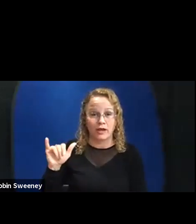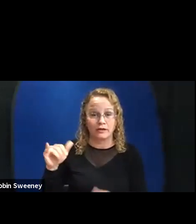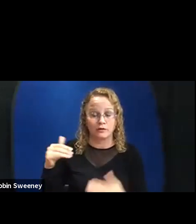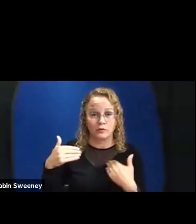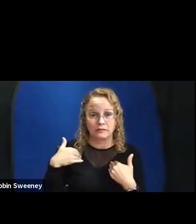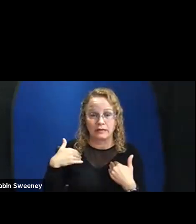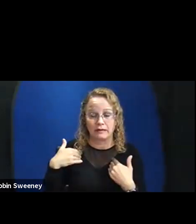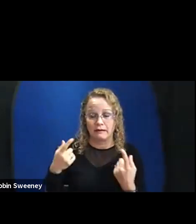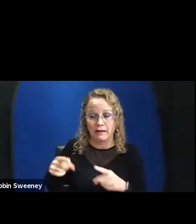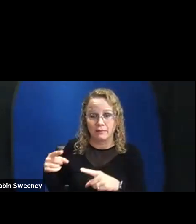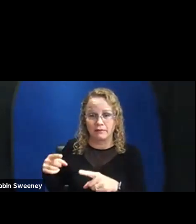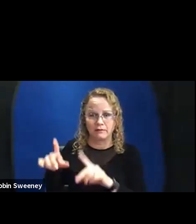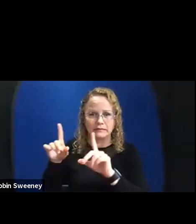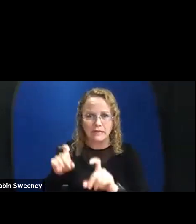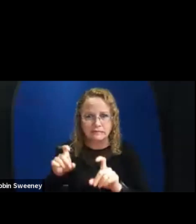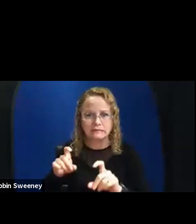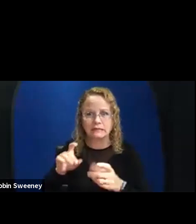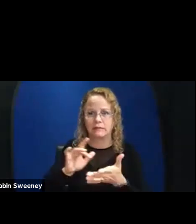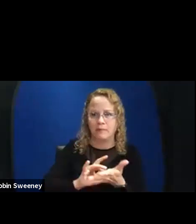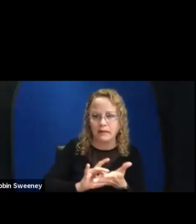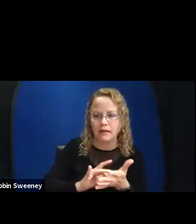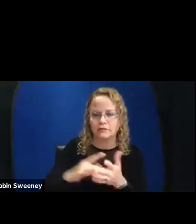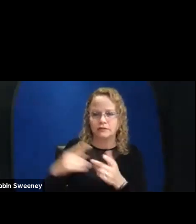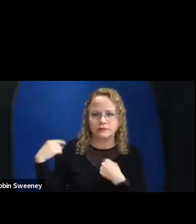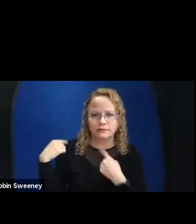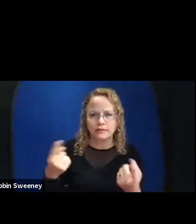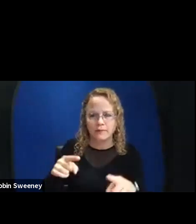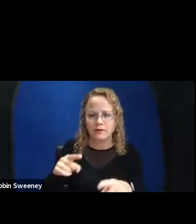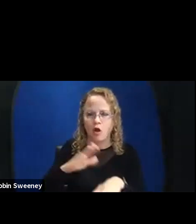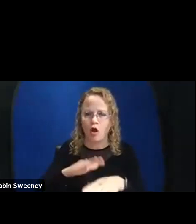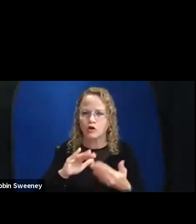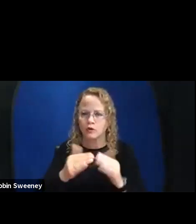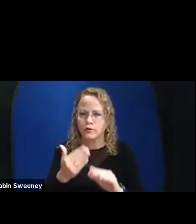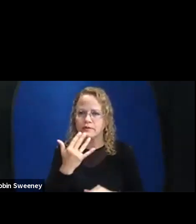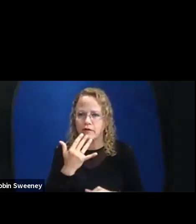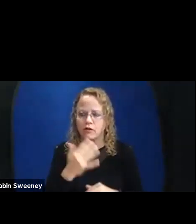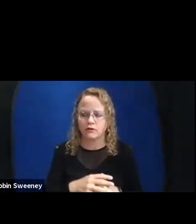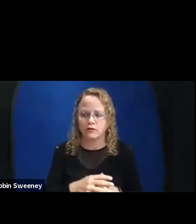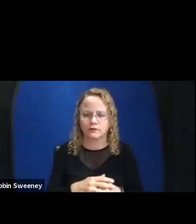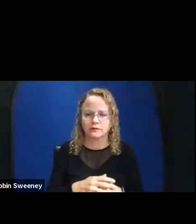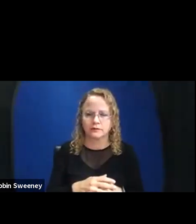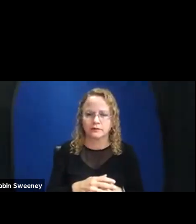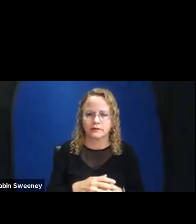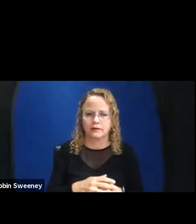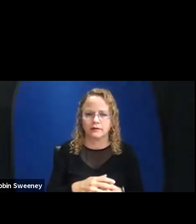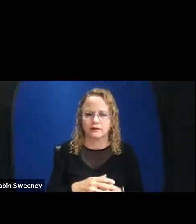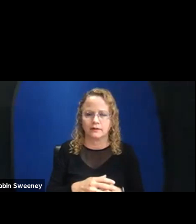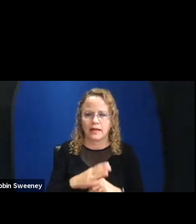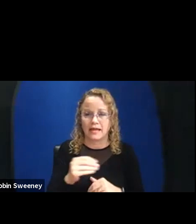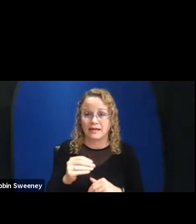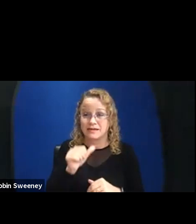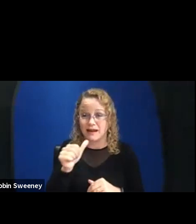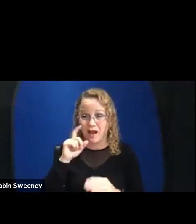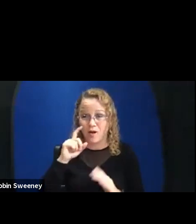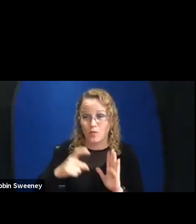of testing medications and vaccines on communities of color, and not